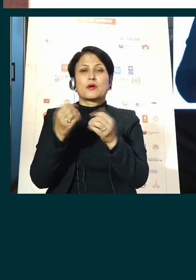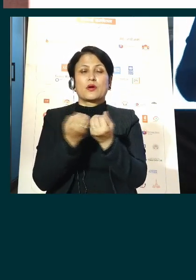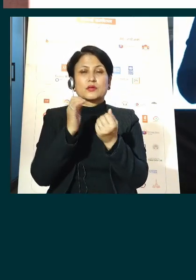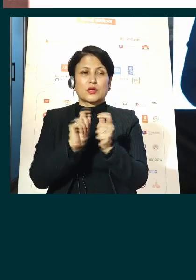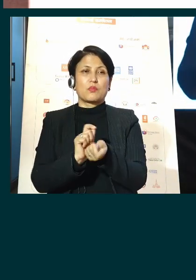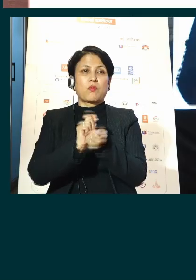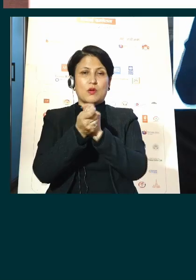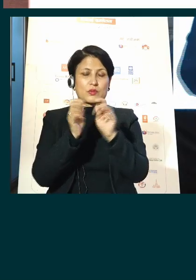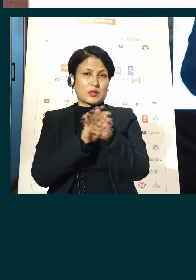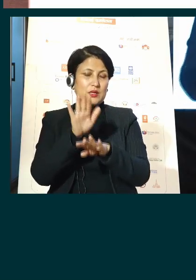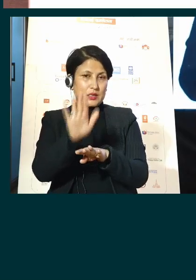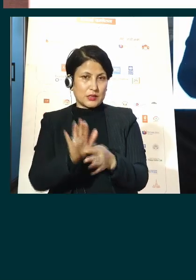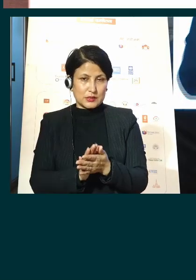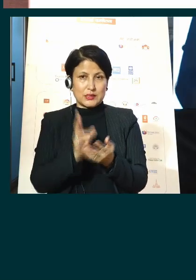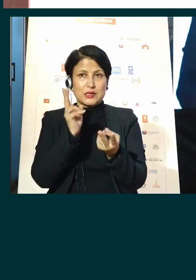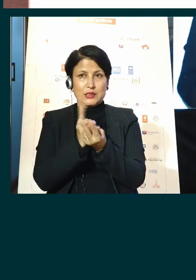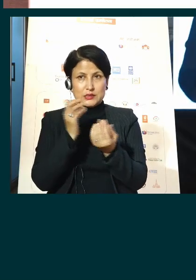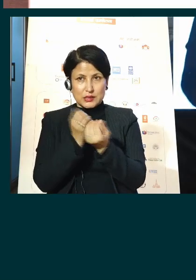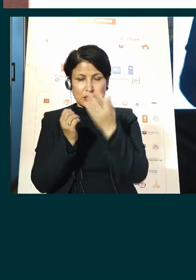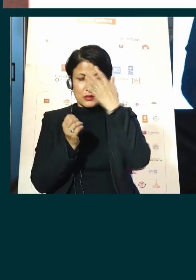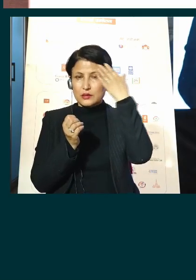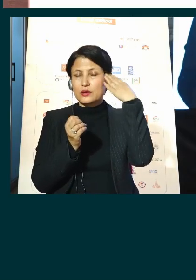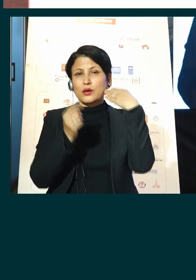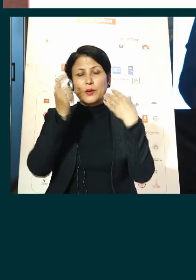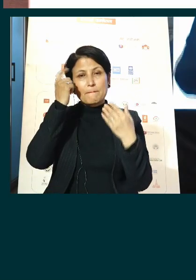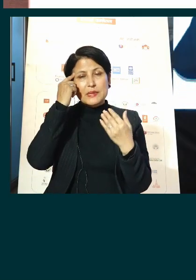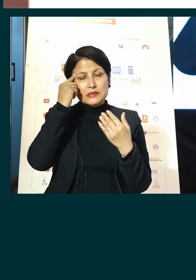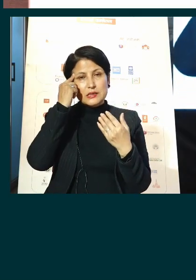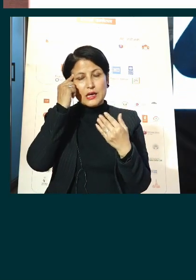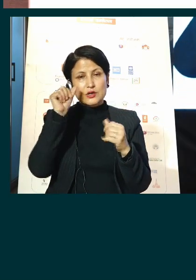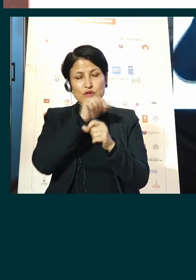there. As well as this idea of awareness plus policy